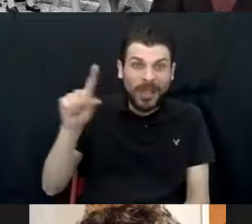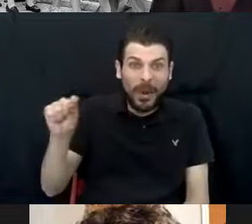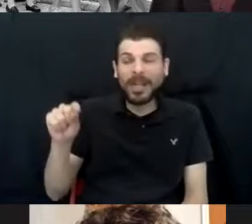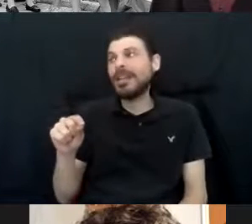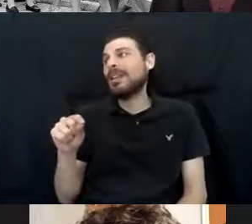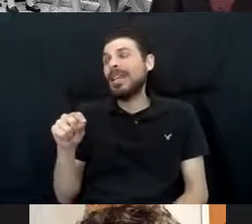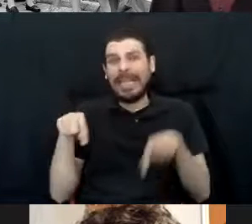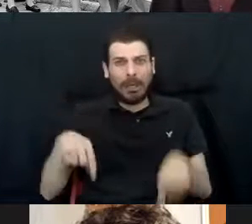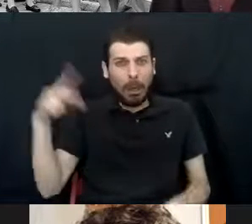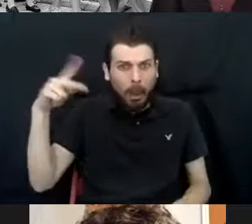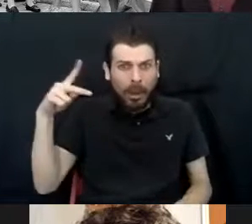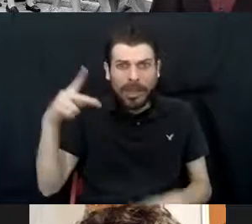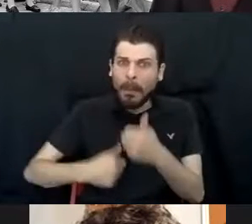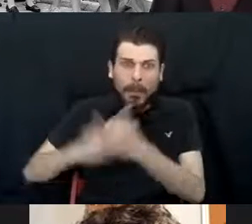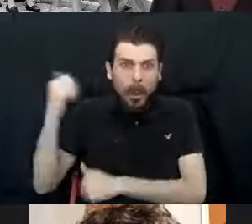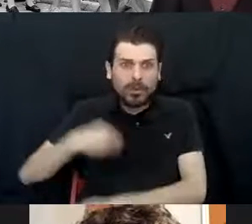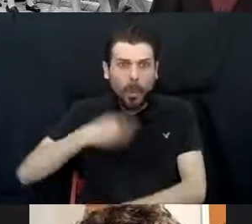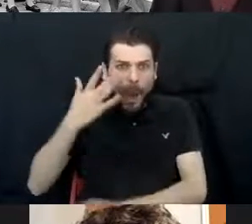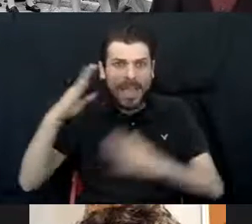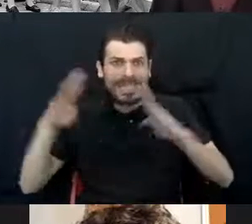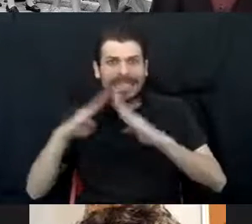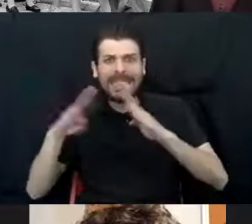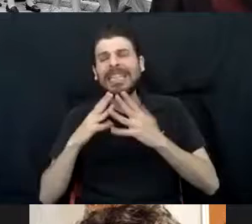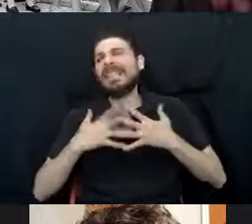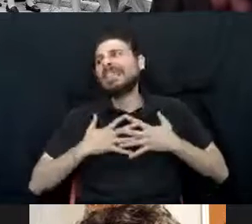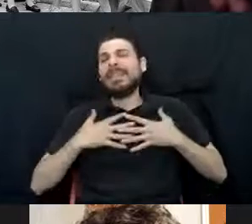whitest city in America with a very